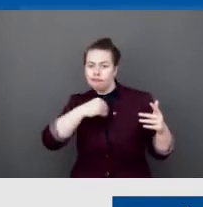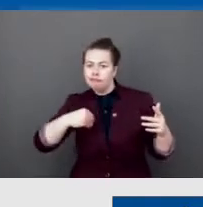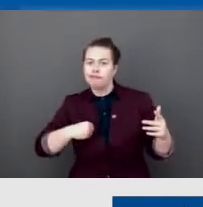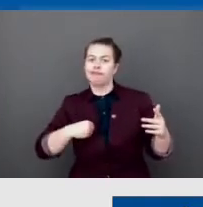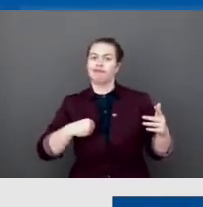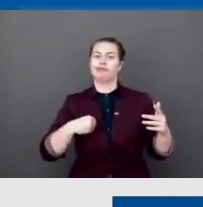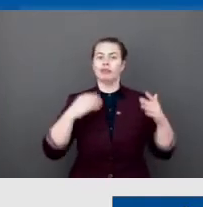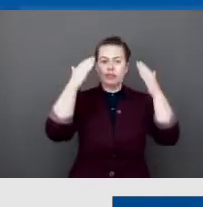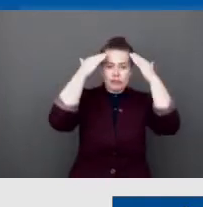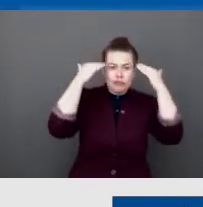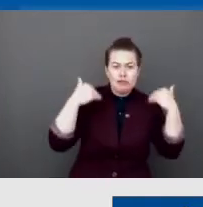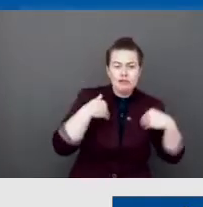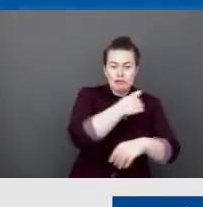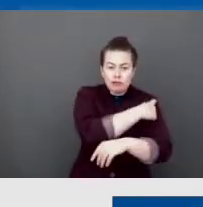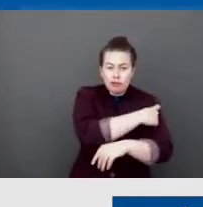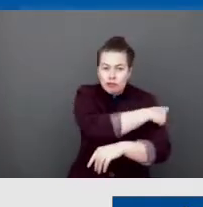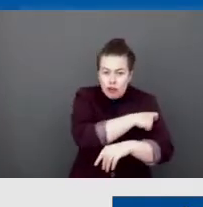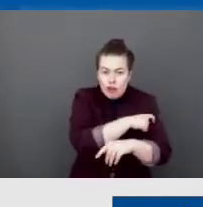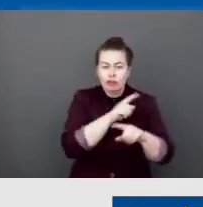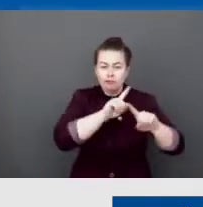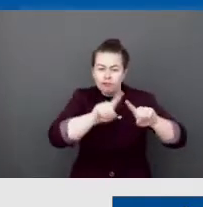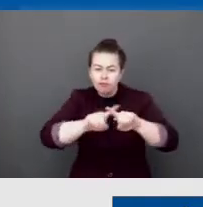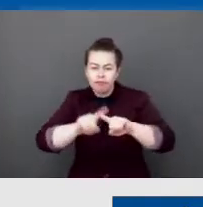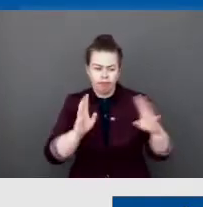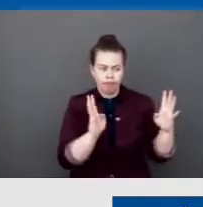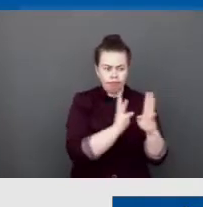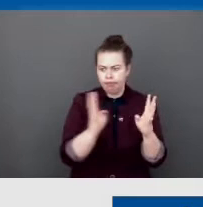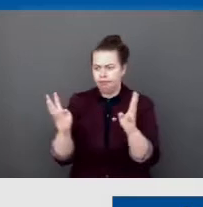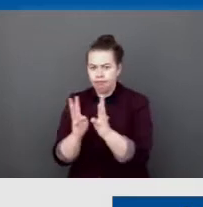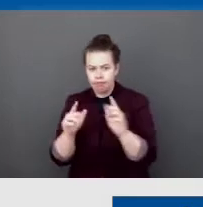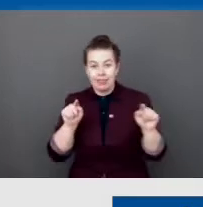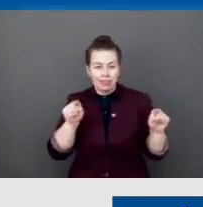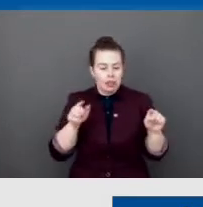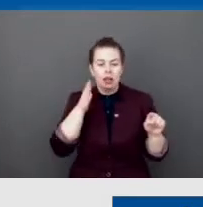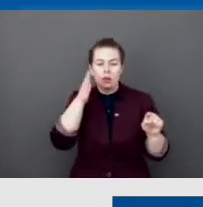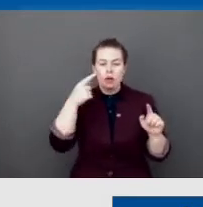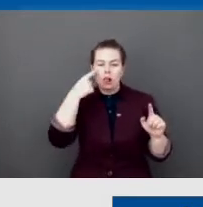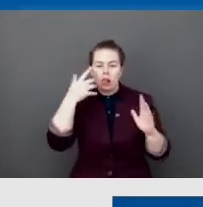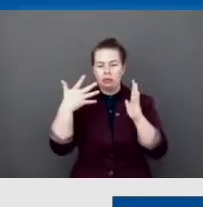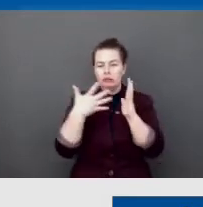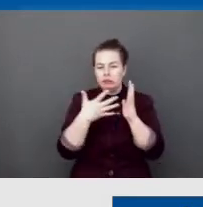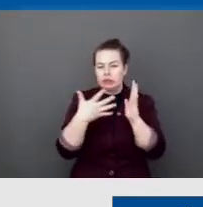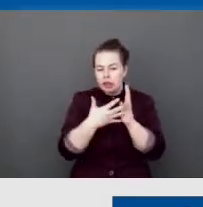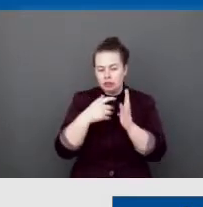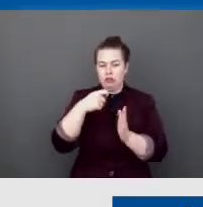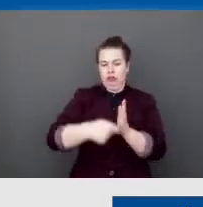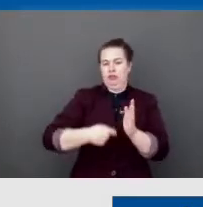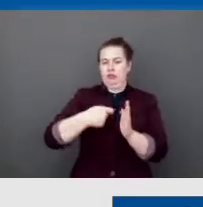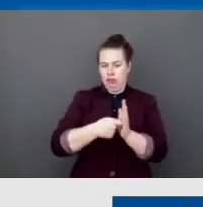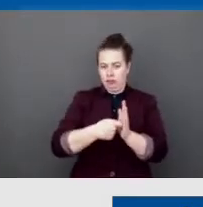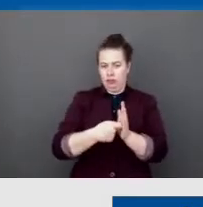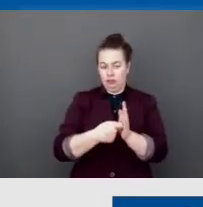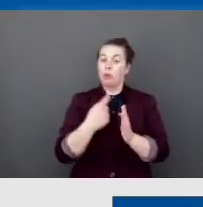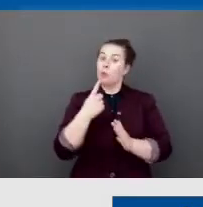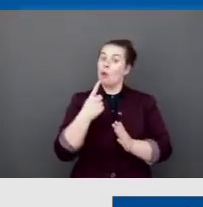nursing, medical, independent contractors, in pilots to be assessed. A classic example now, this is the Northern Area